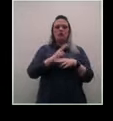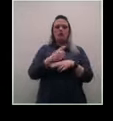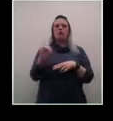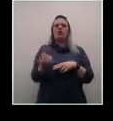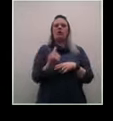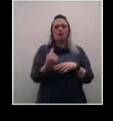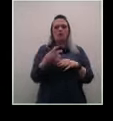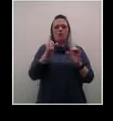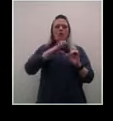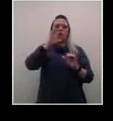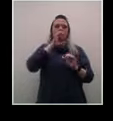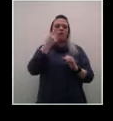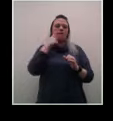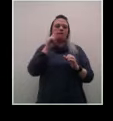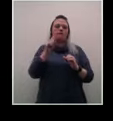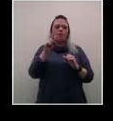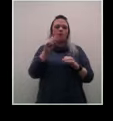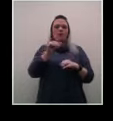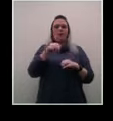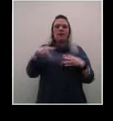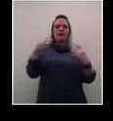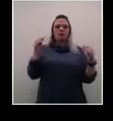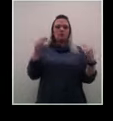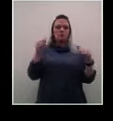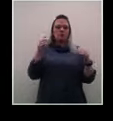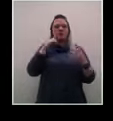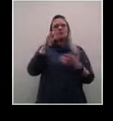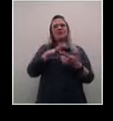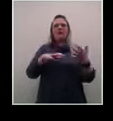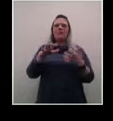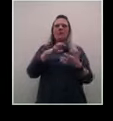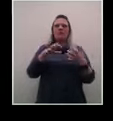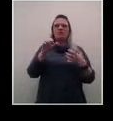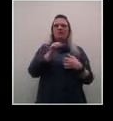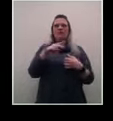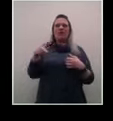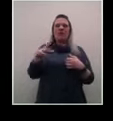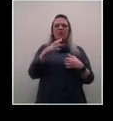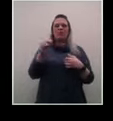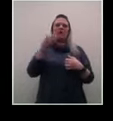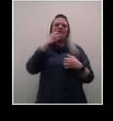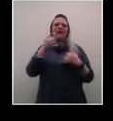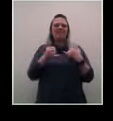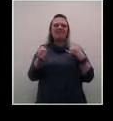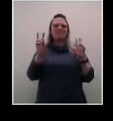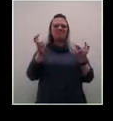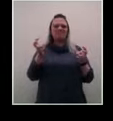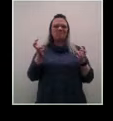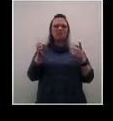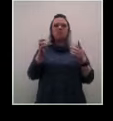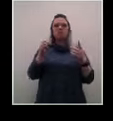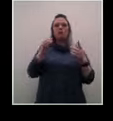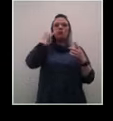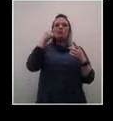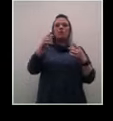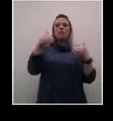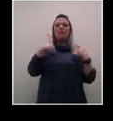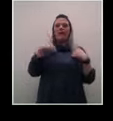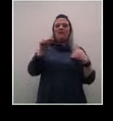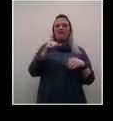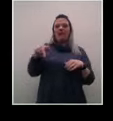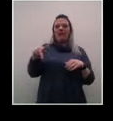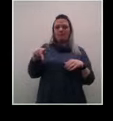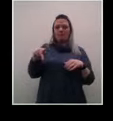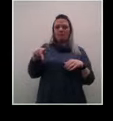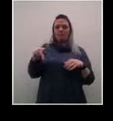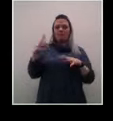it on the App Store and download it. So it's a combination of an app and a hotline. So if you have the app